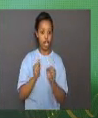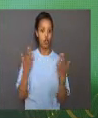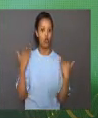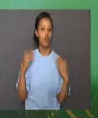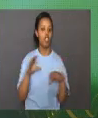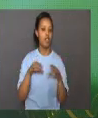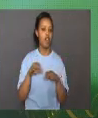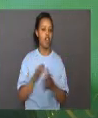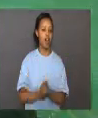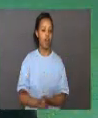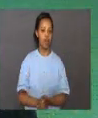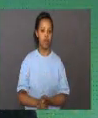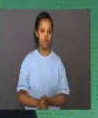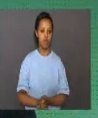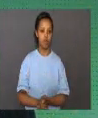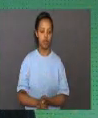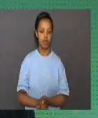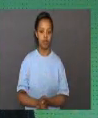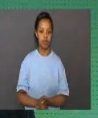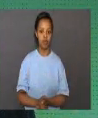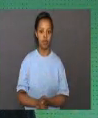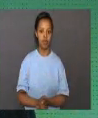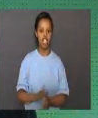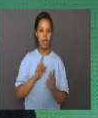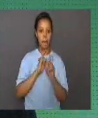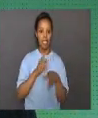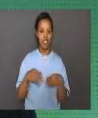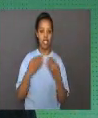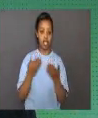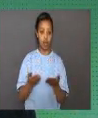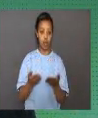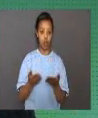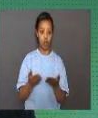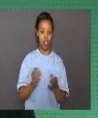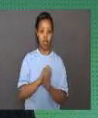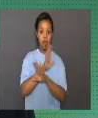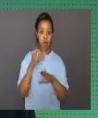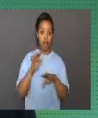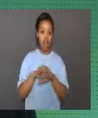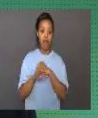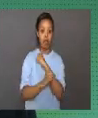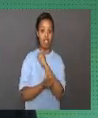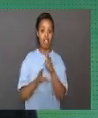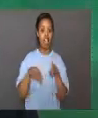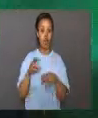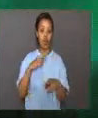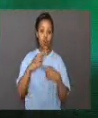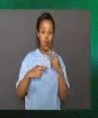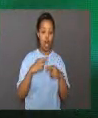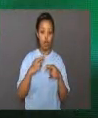our last lesson. If you said that light-dependent reactions